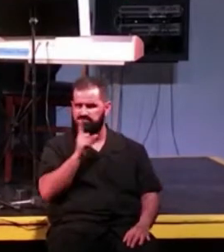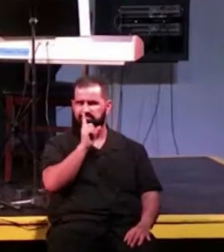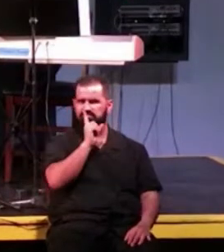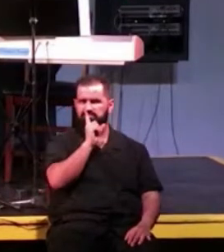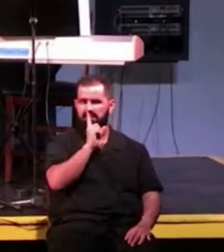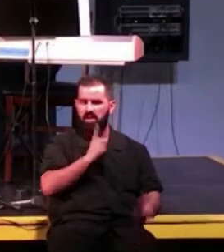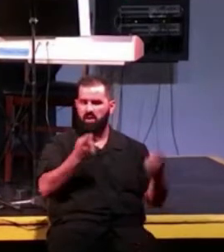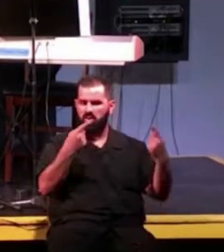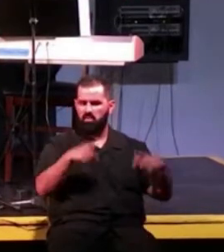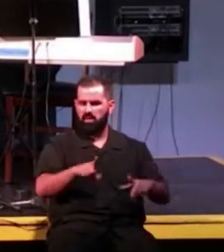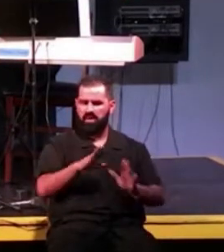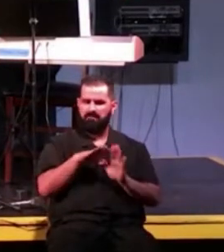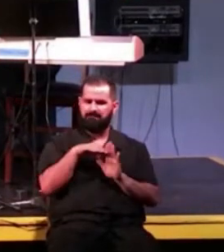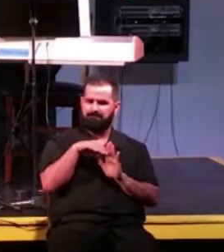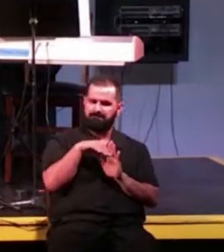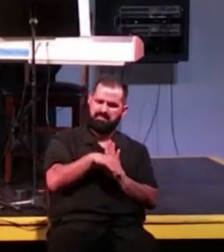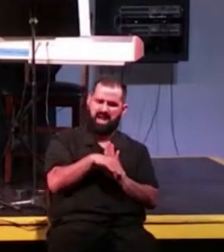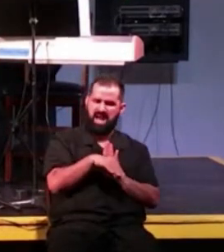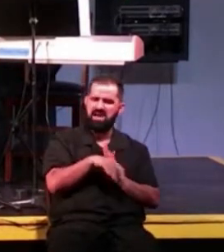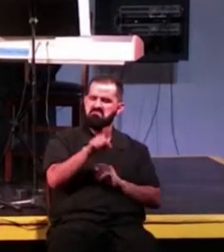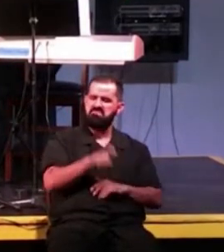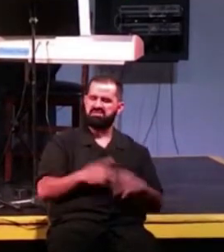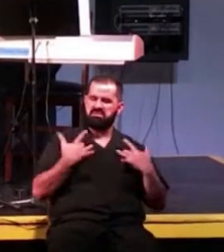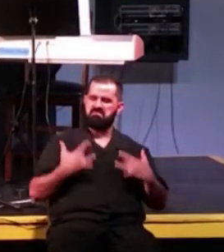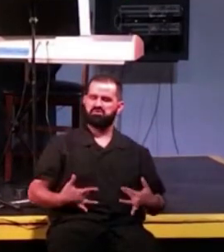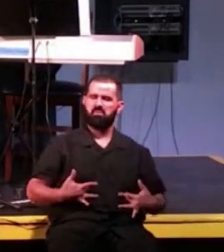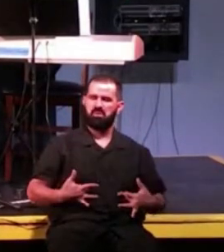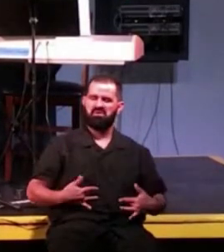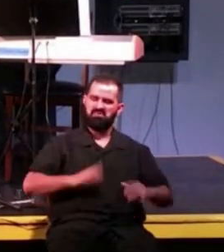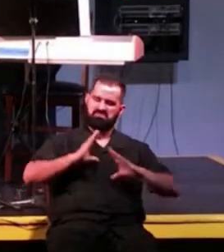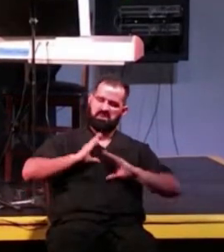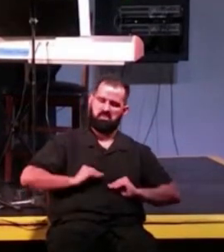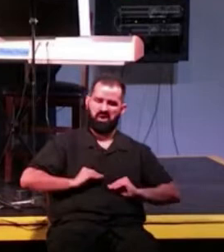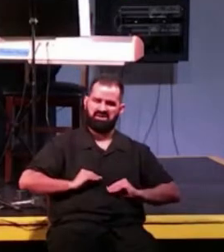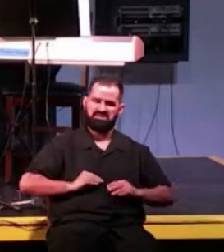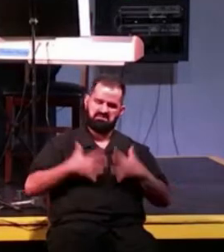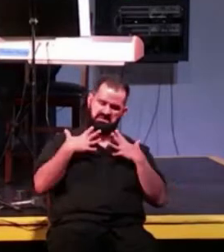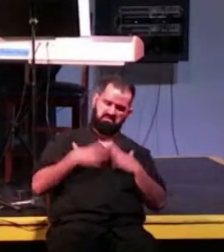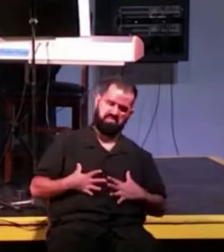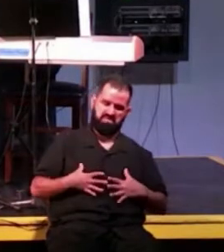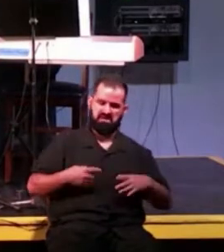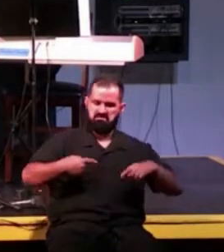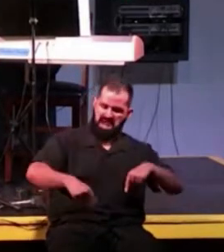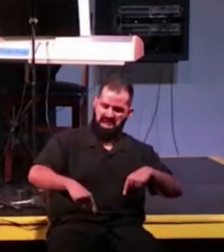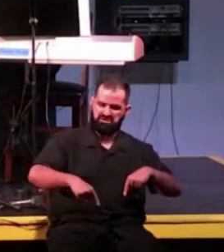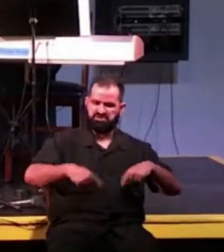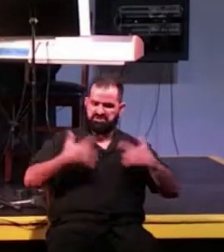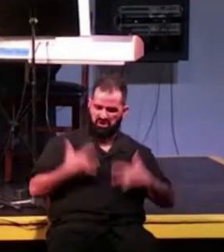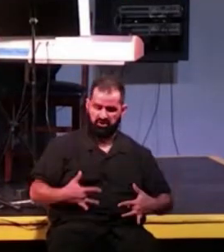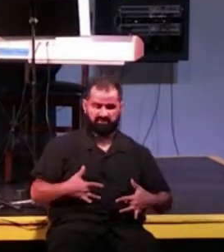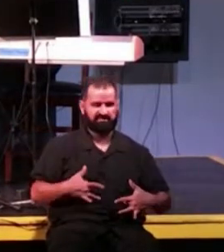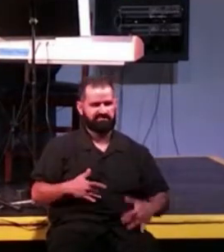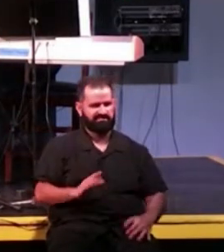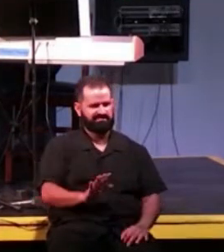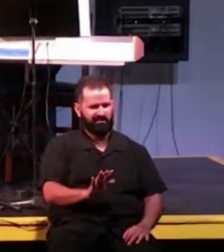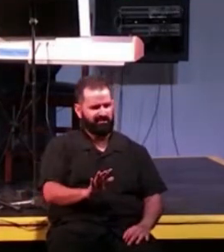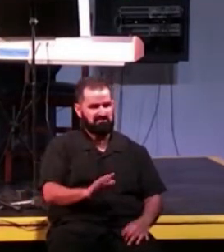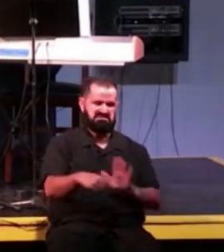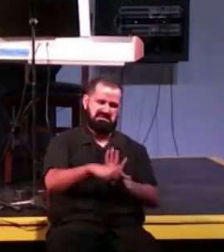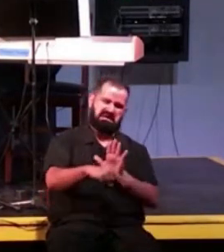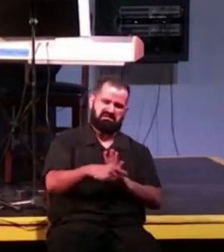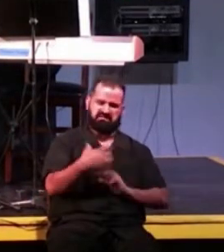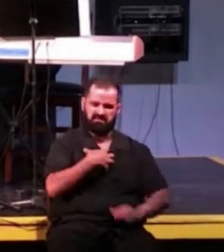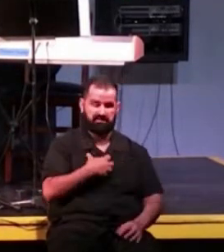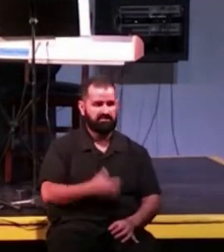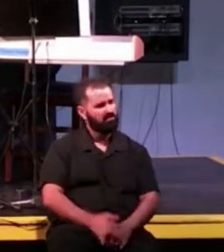when times are bad, be miserable, be depressed, be anxious, be discouraged, be negative.